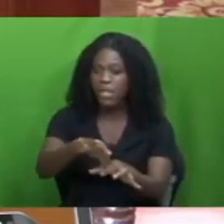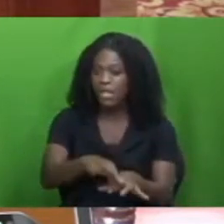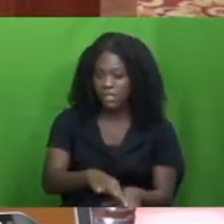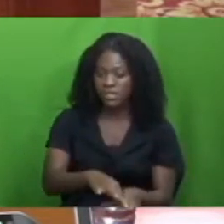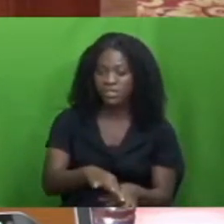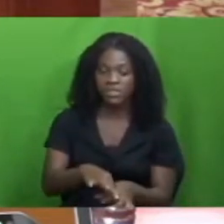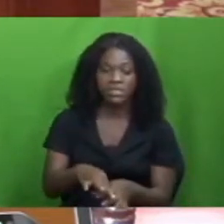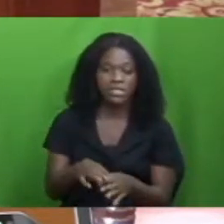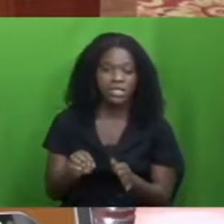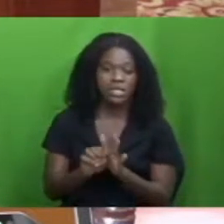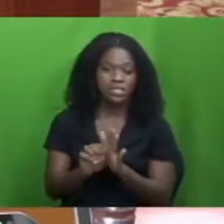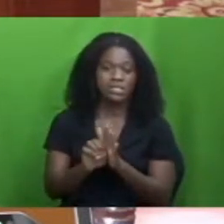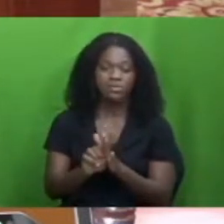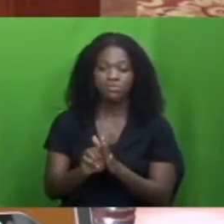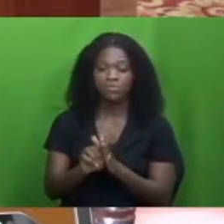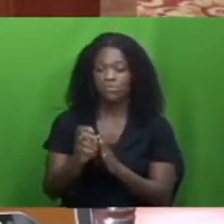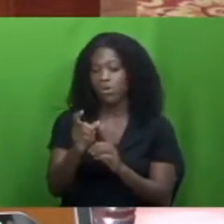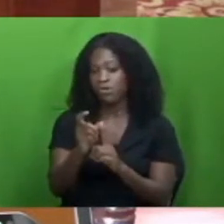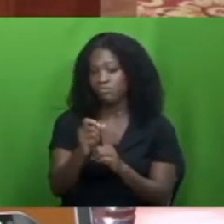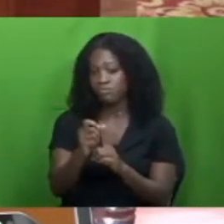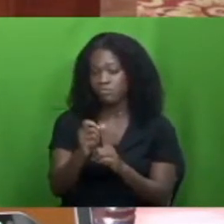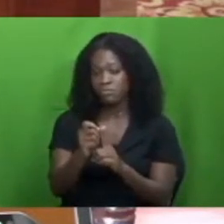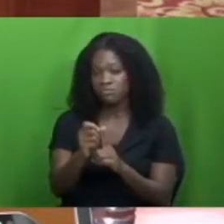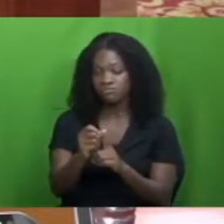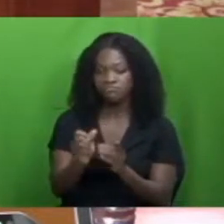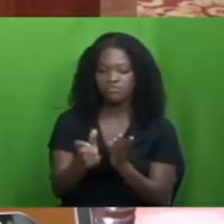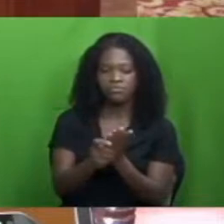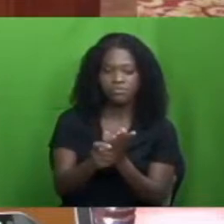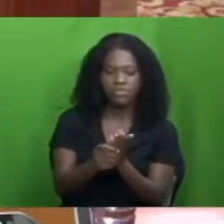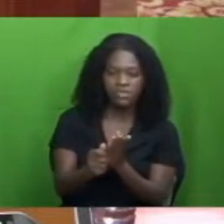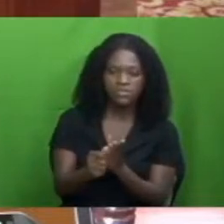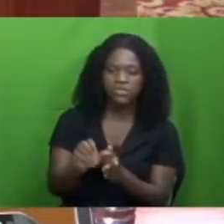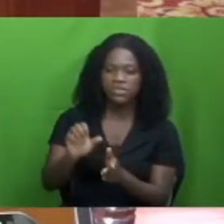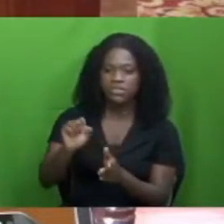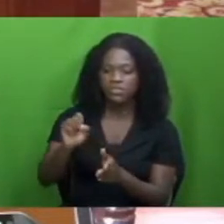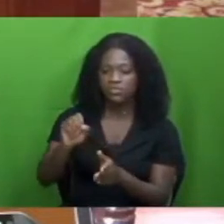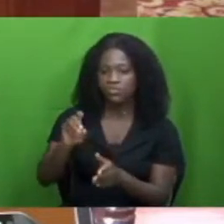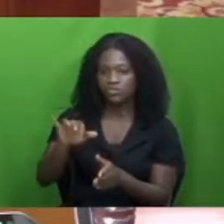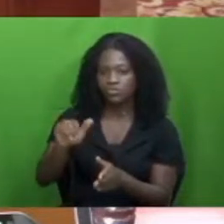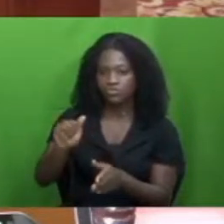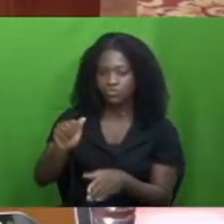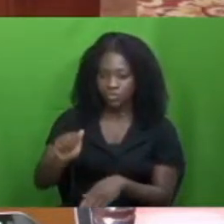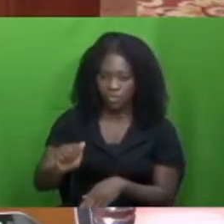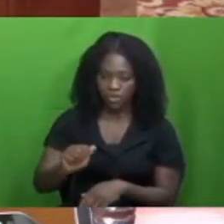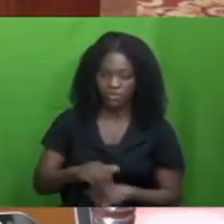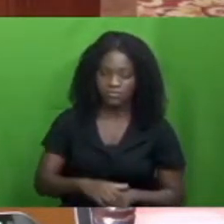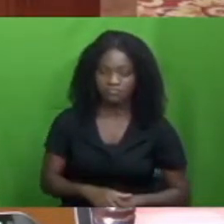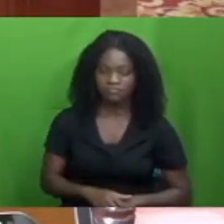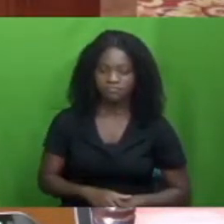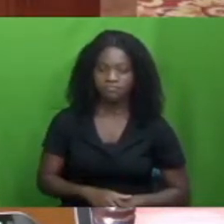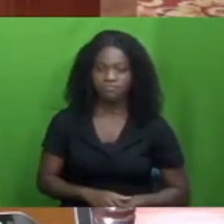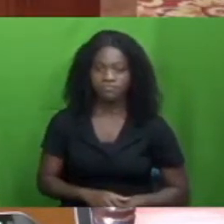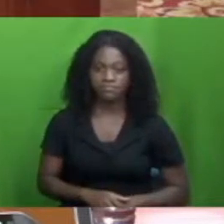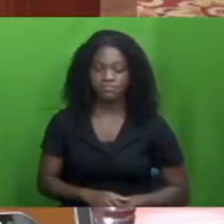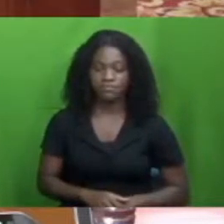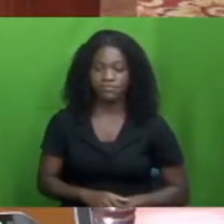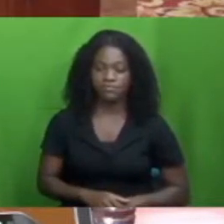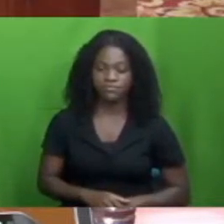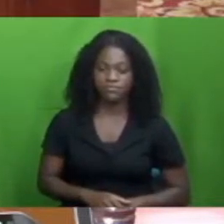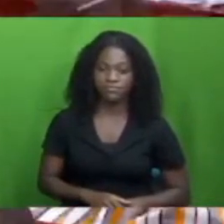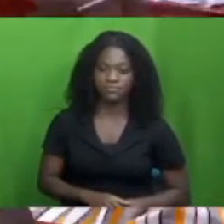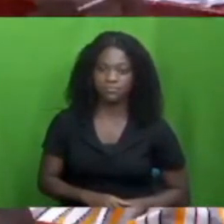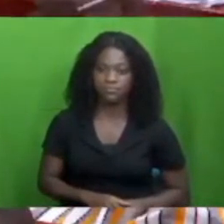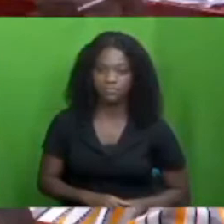as maize, rice, and soya by 135%, 67%, and 18% respectively within the